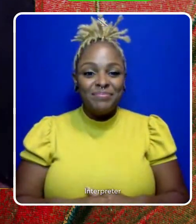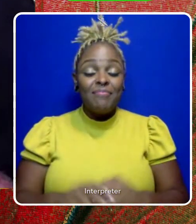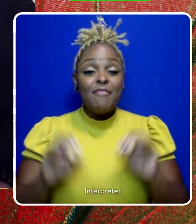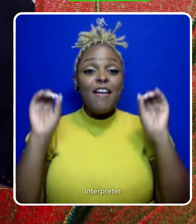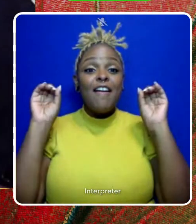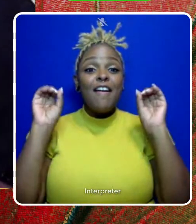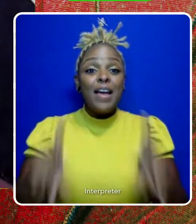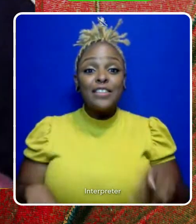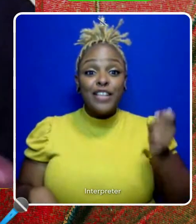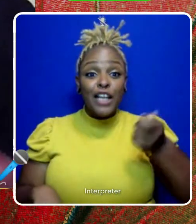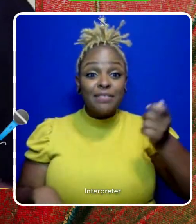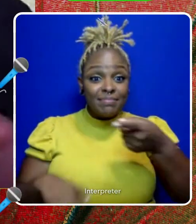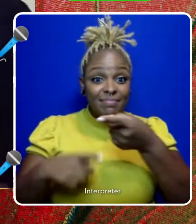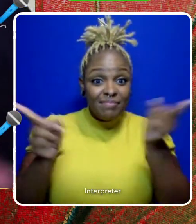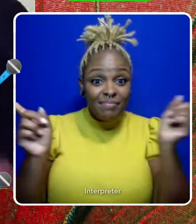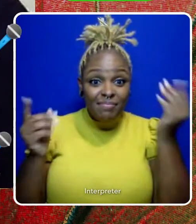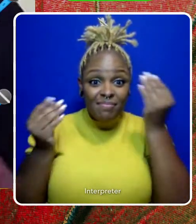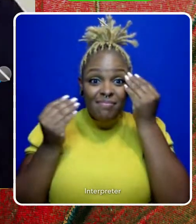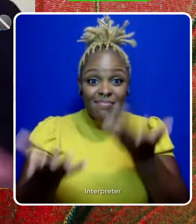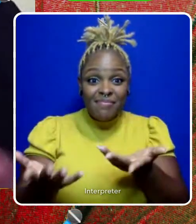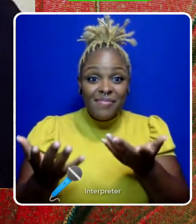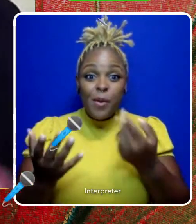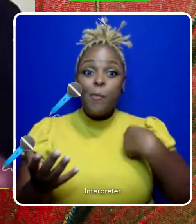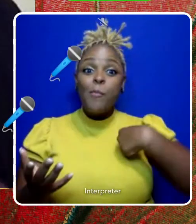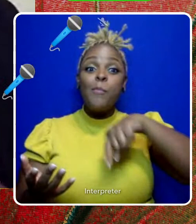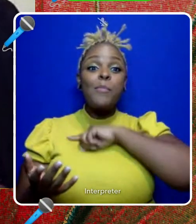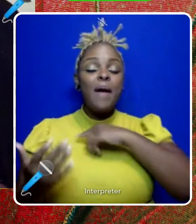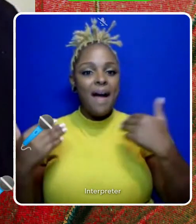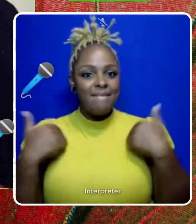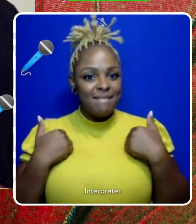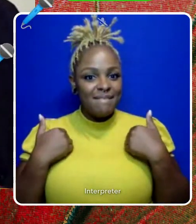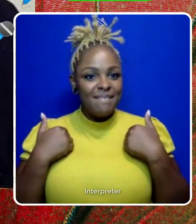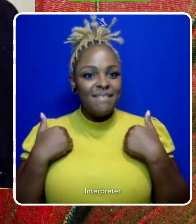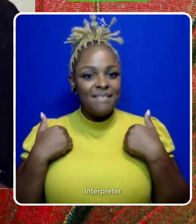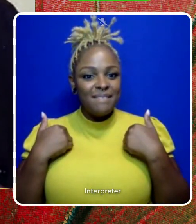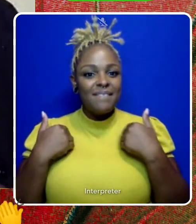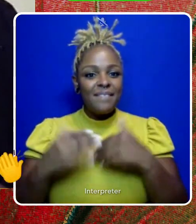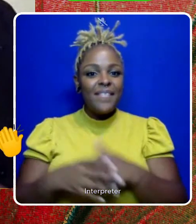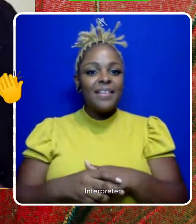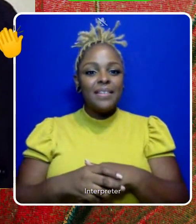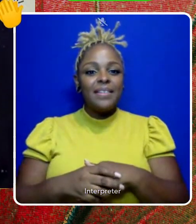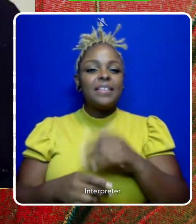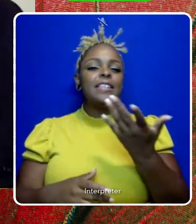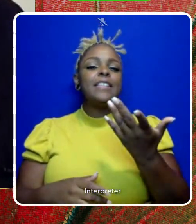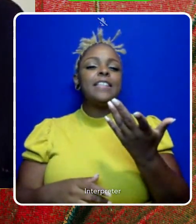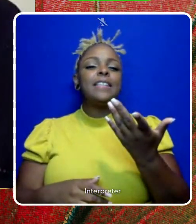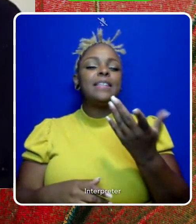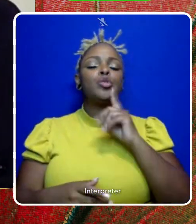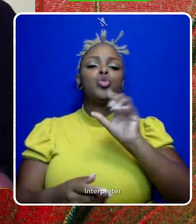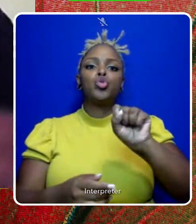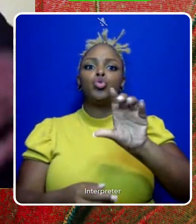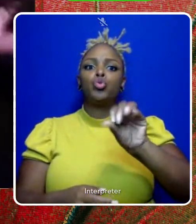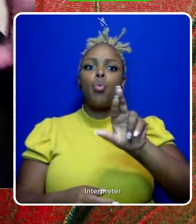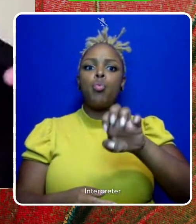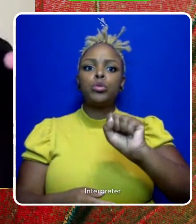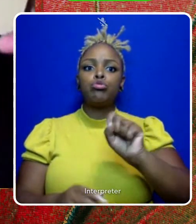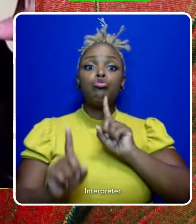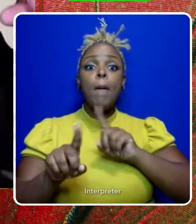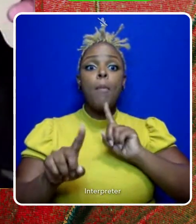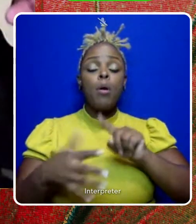judges, we have a calibration poet for you all to score. We have a calibration poet for you all to score.